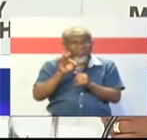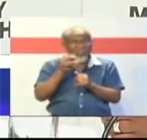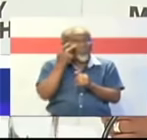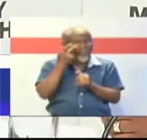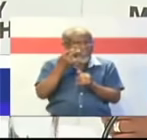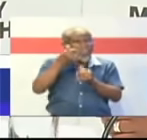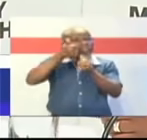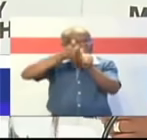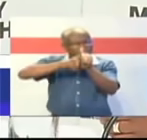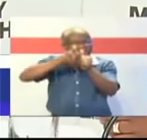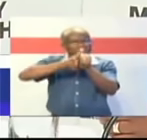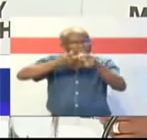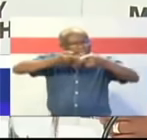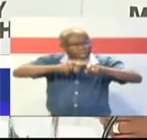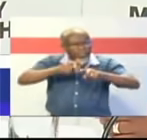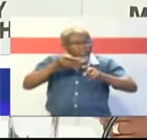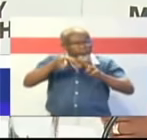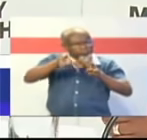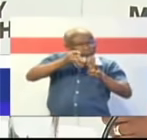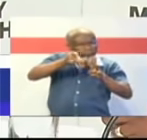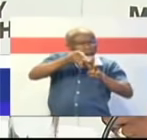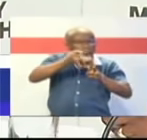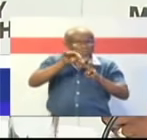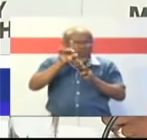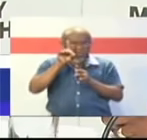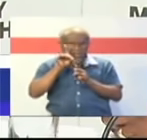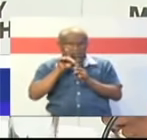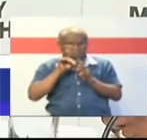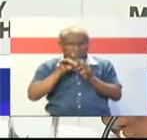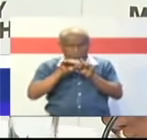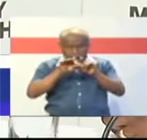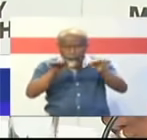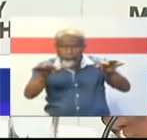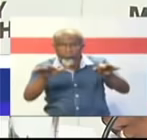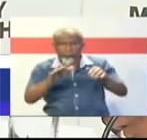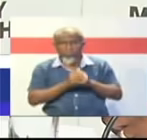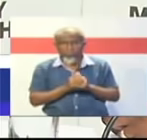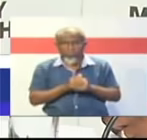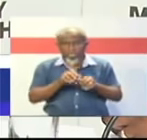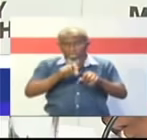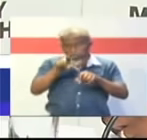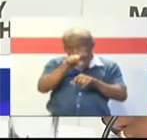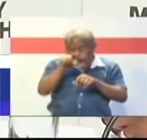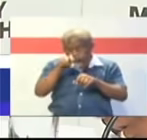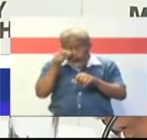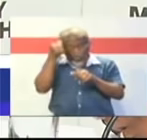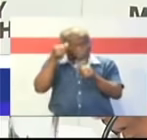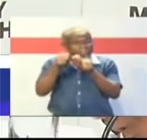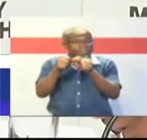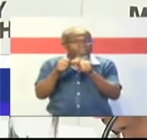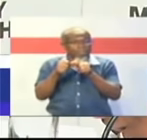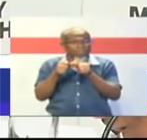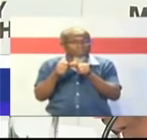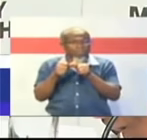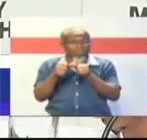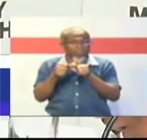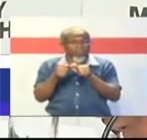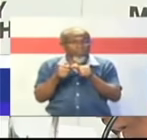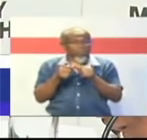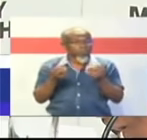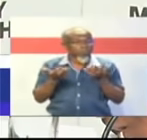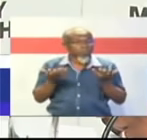cases in each of them across that time span. Now, the other thing that we need to bear in mind and keep in mind is